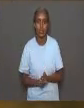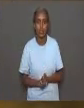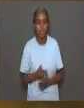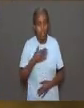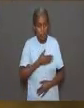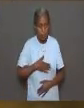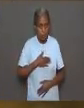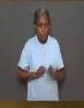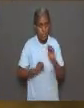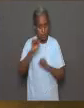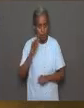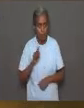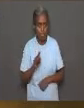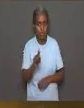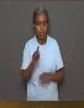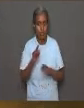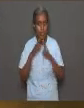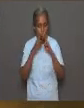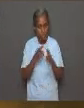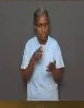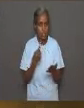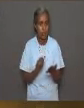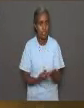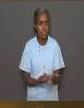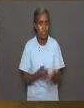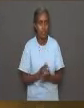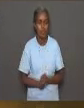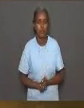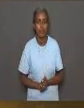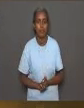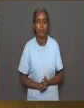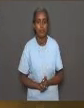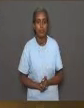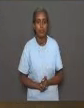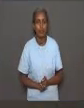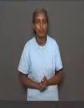Welcome back, students. Please compare your answers to these.